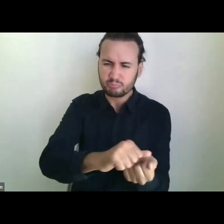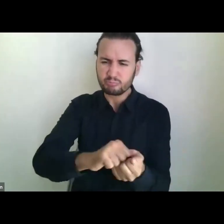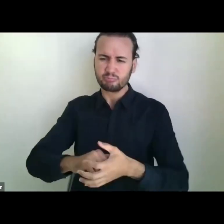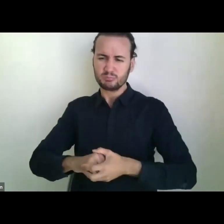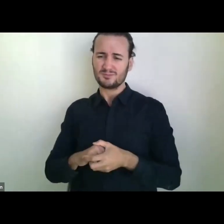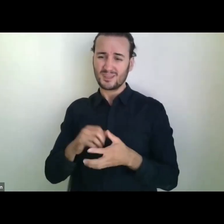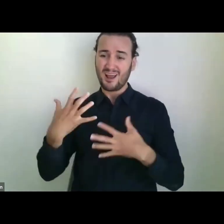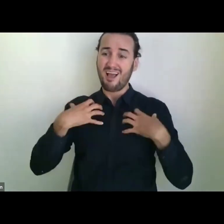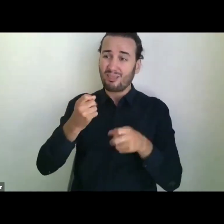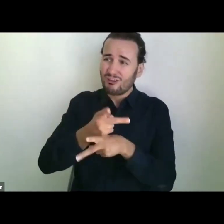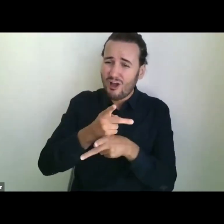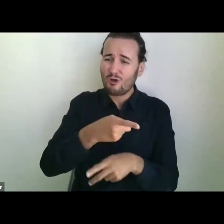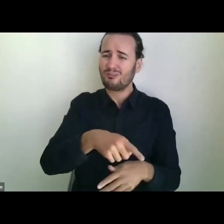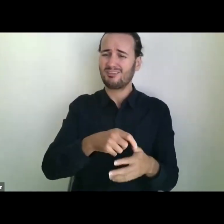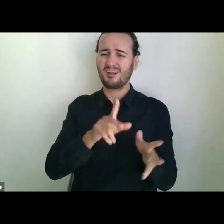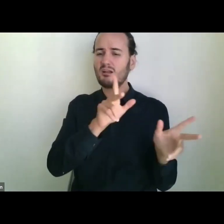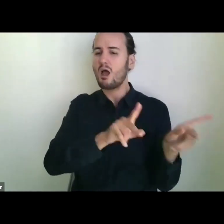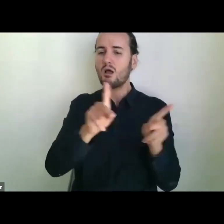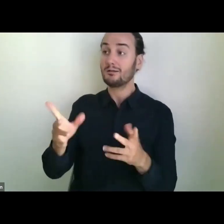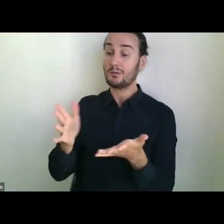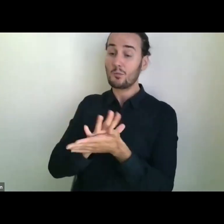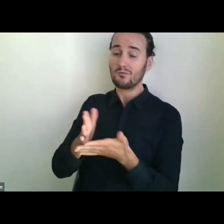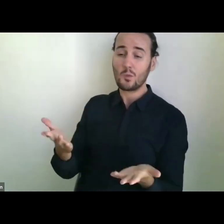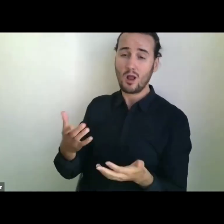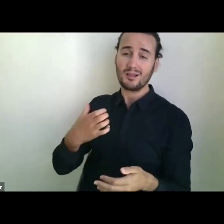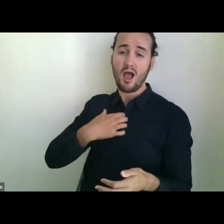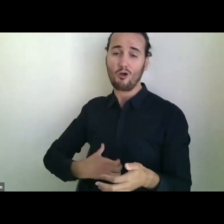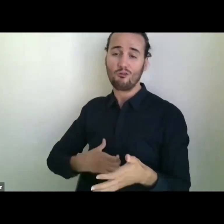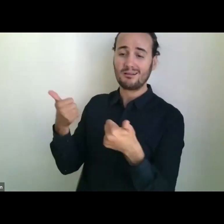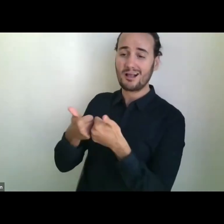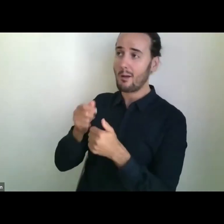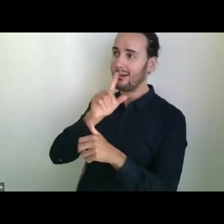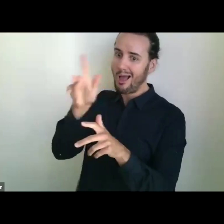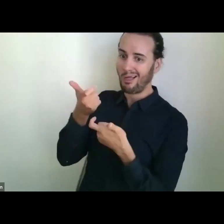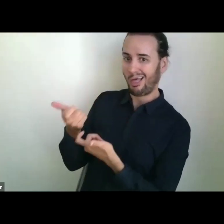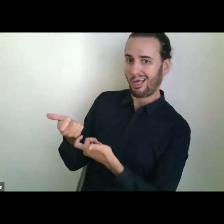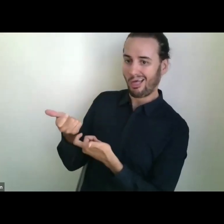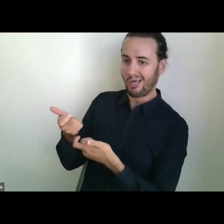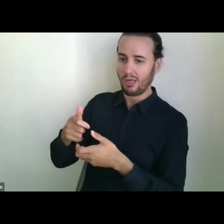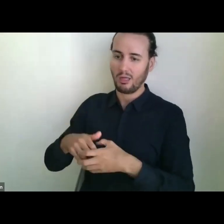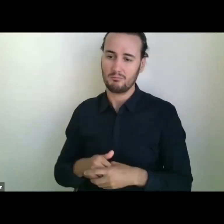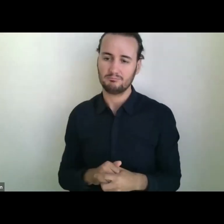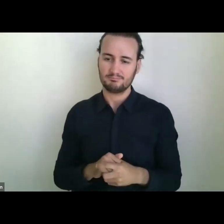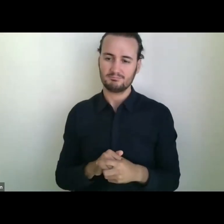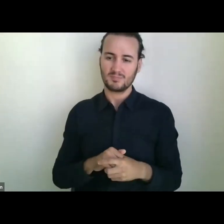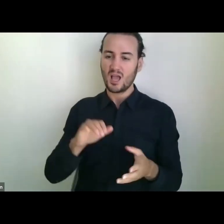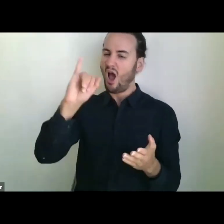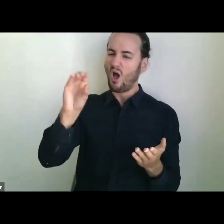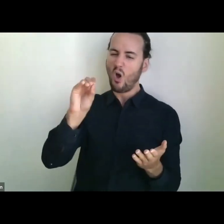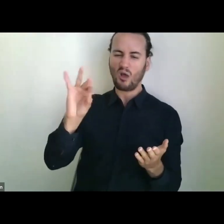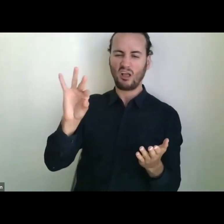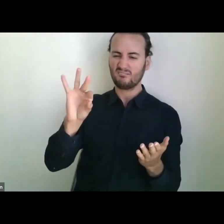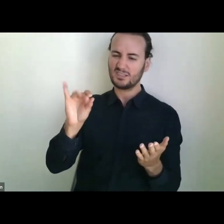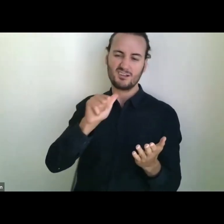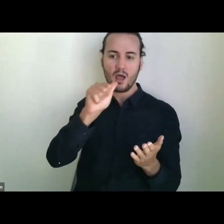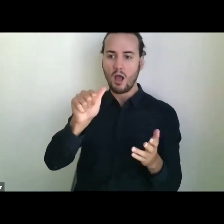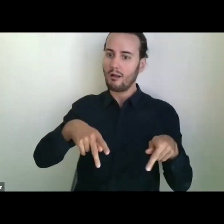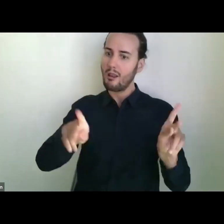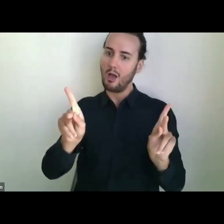healthcare workers like Hunger Games, the sequel. The IOF does not allow chemo or insulin, ventilators